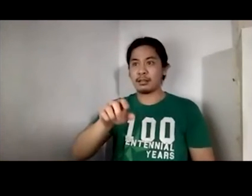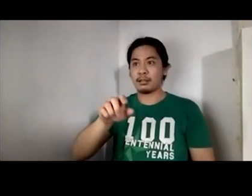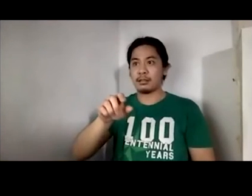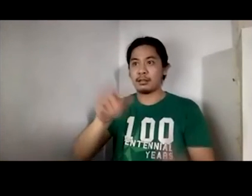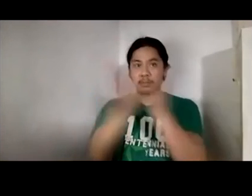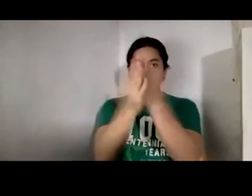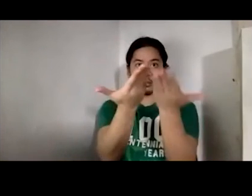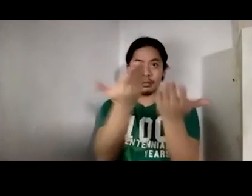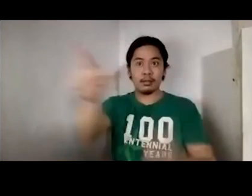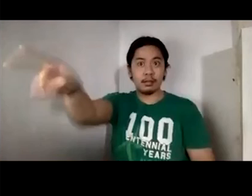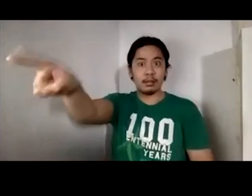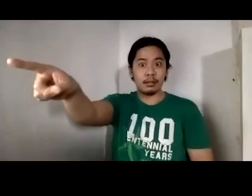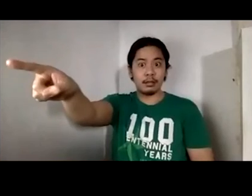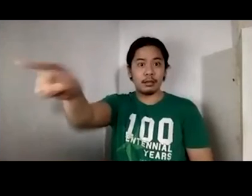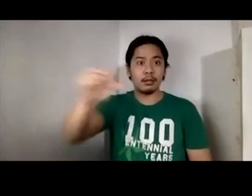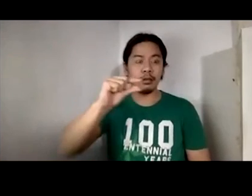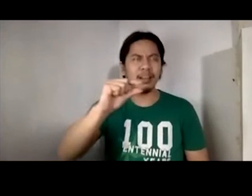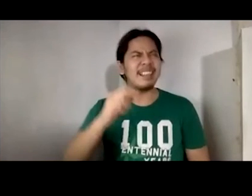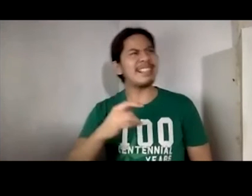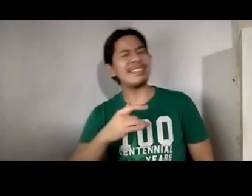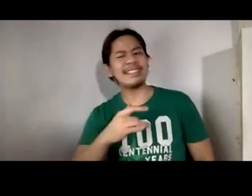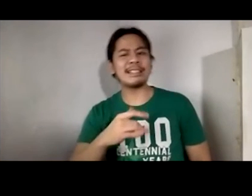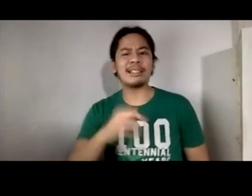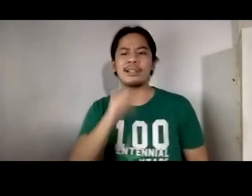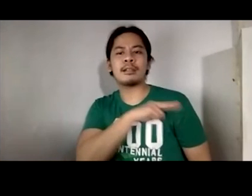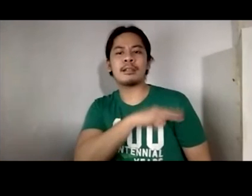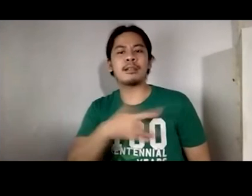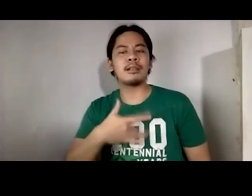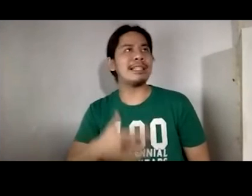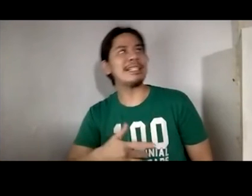right? It doesn't have any relation to